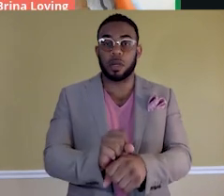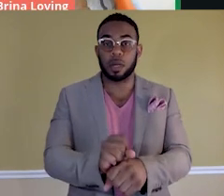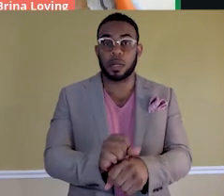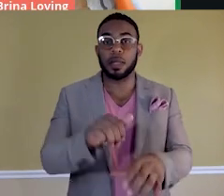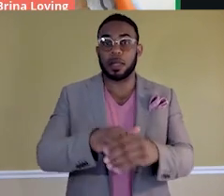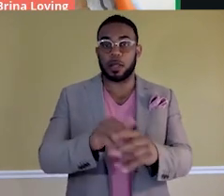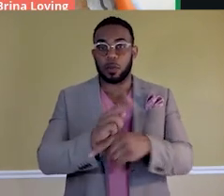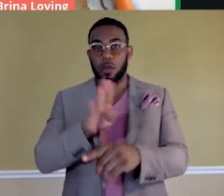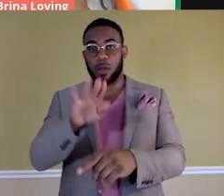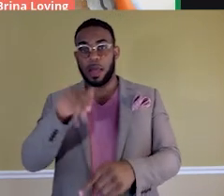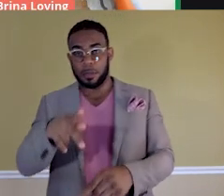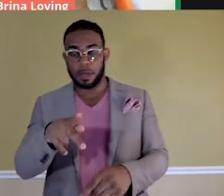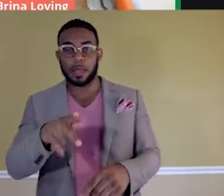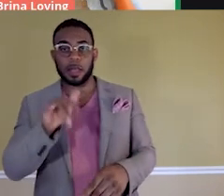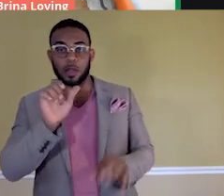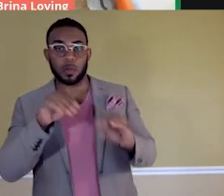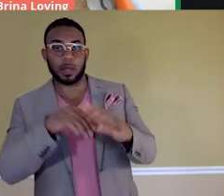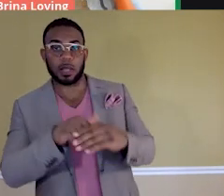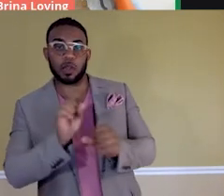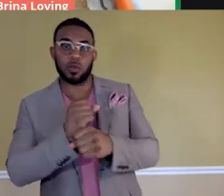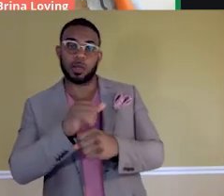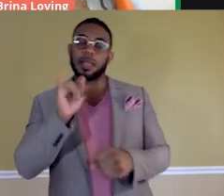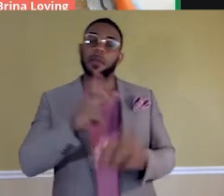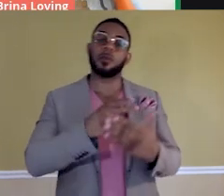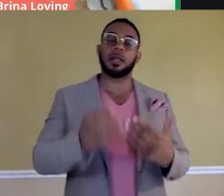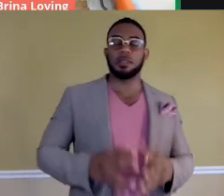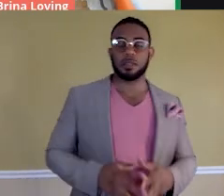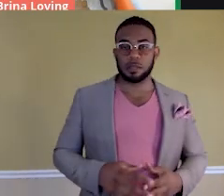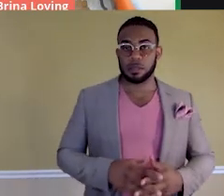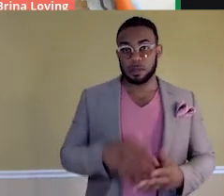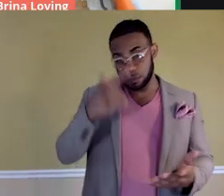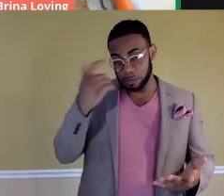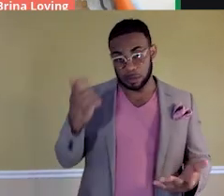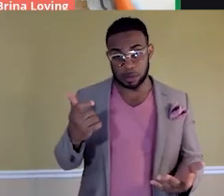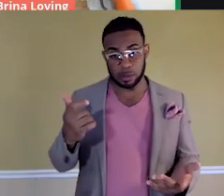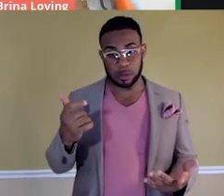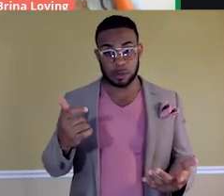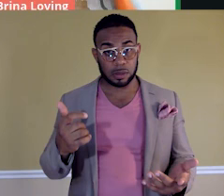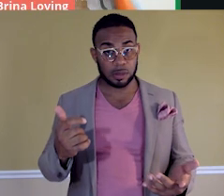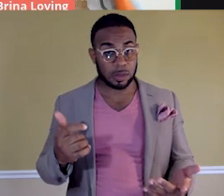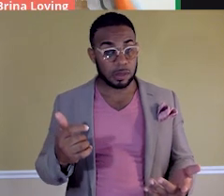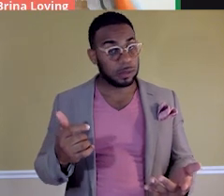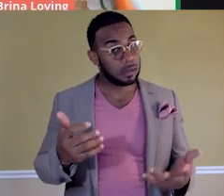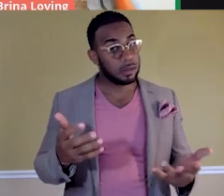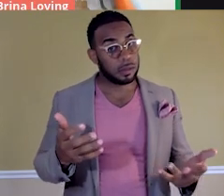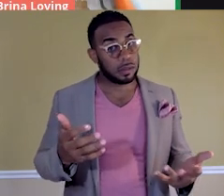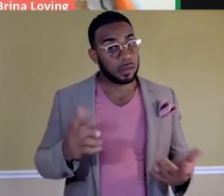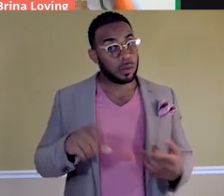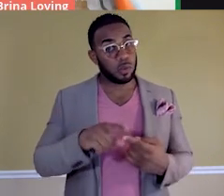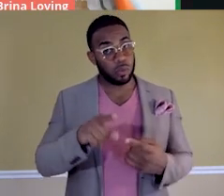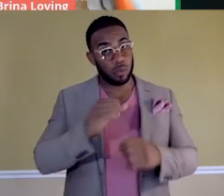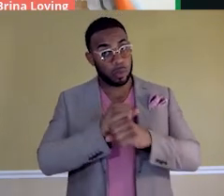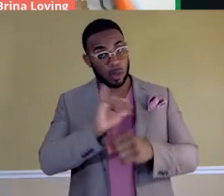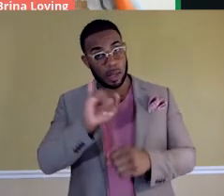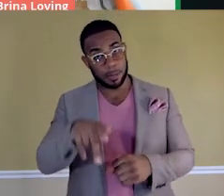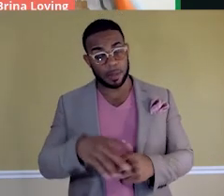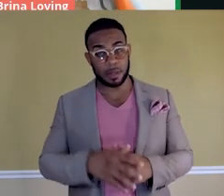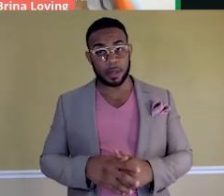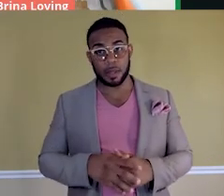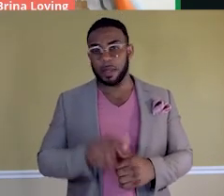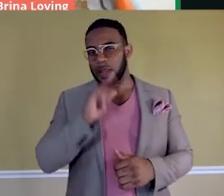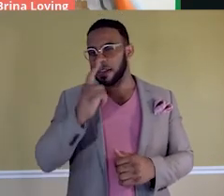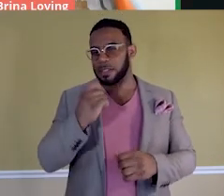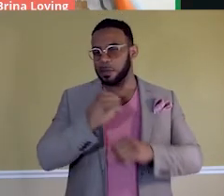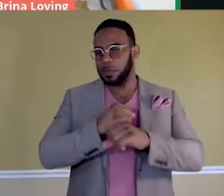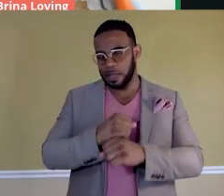into protecting your IP as you're putting into creating that project. Because when you protect your IP, you're not